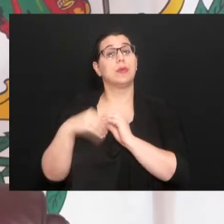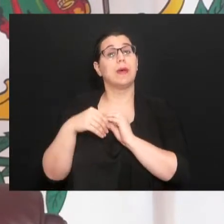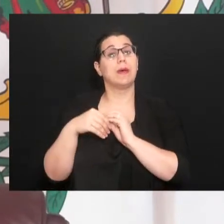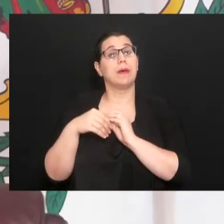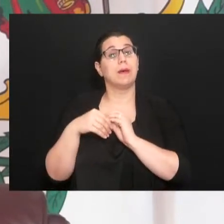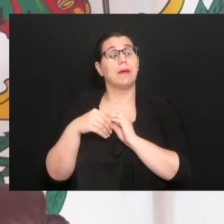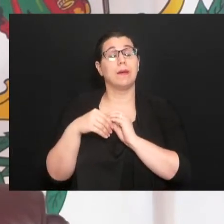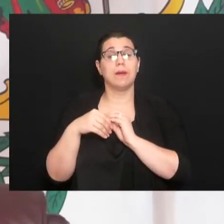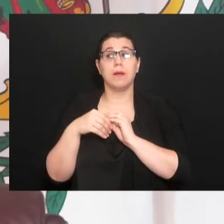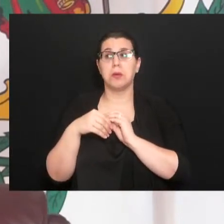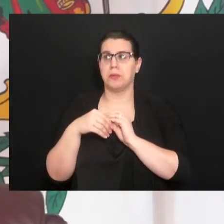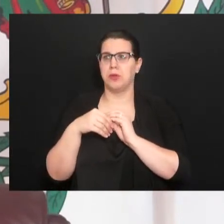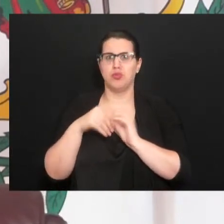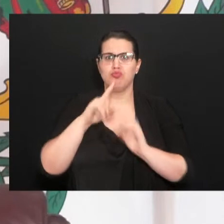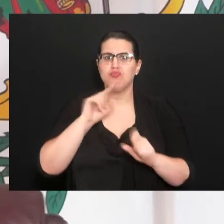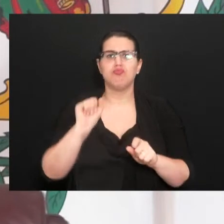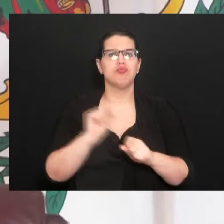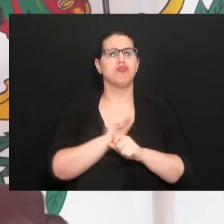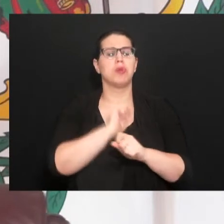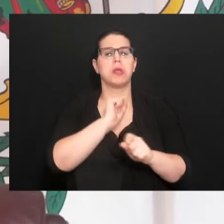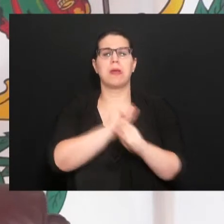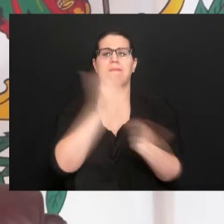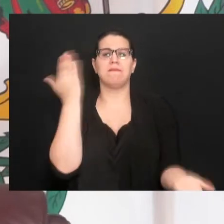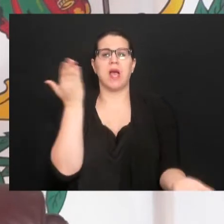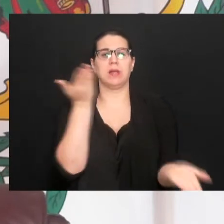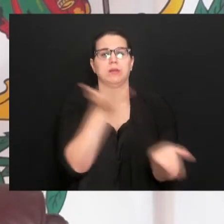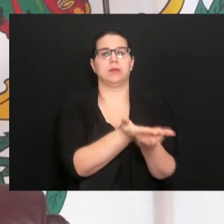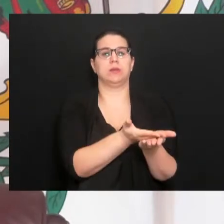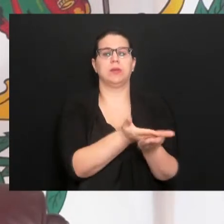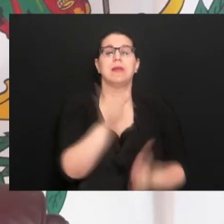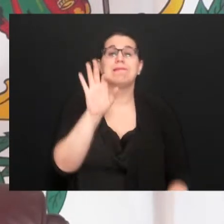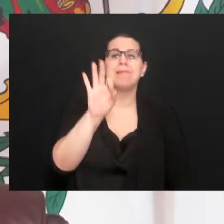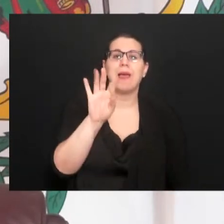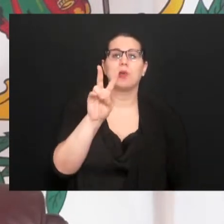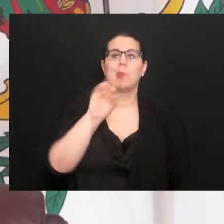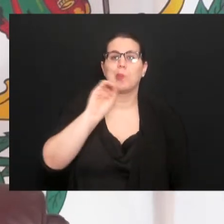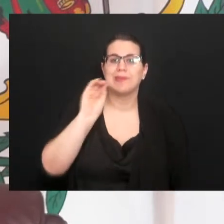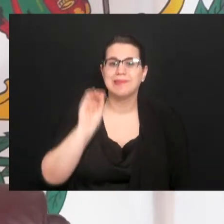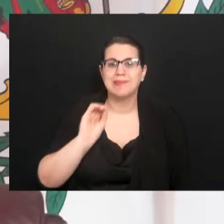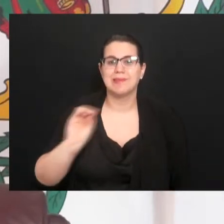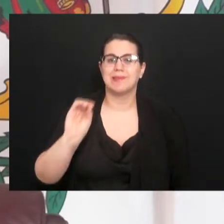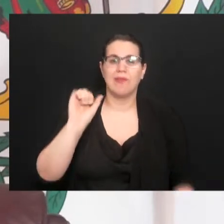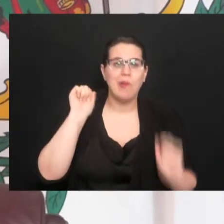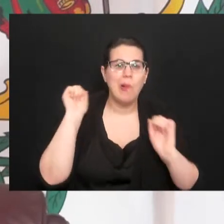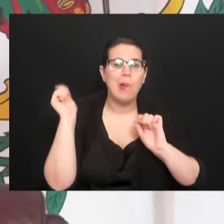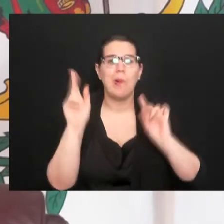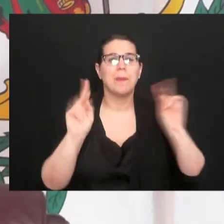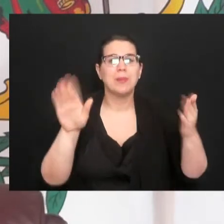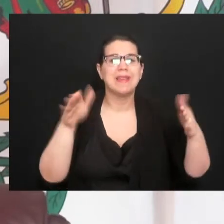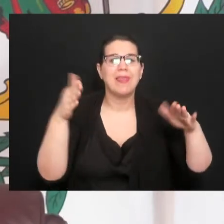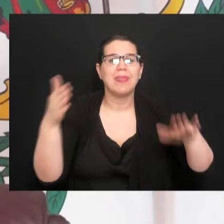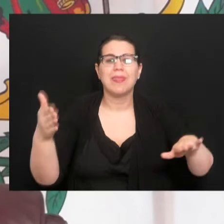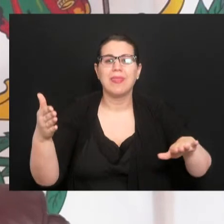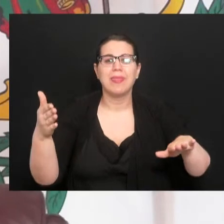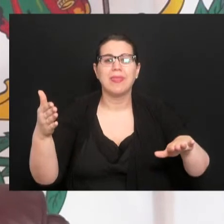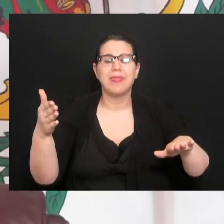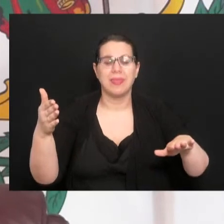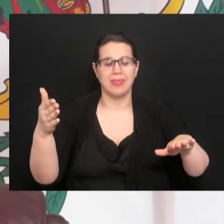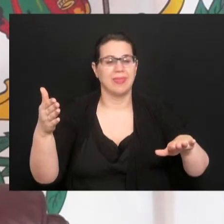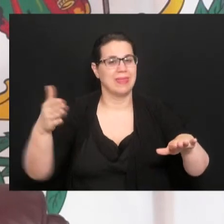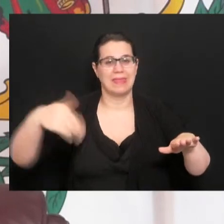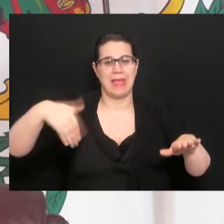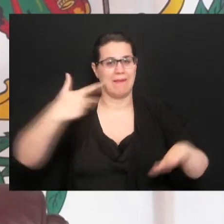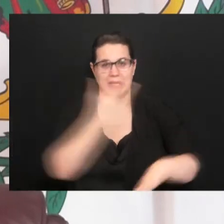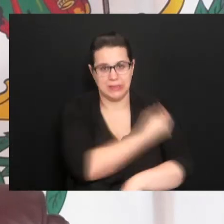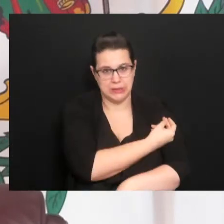it is an absolute fact in West Virginia that 92% of the deaths have come from people that were unvaccinated.